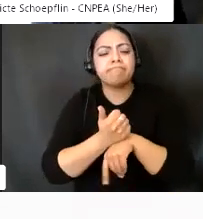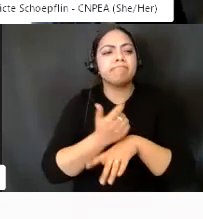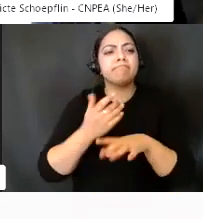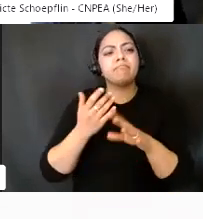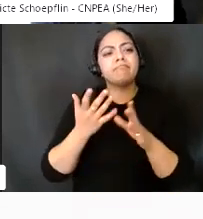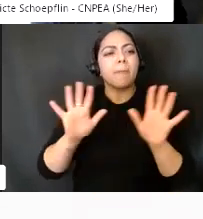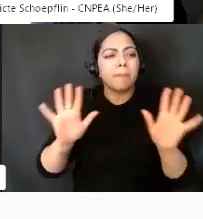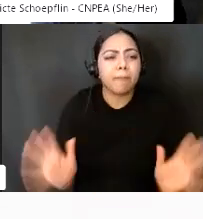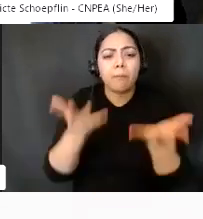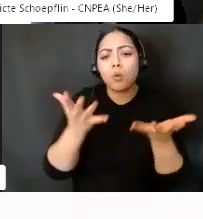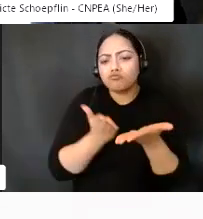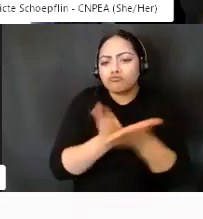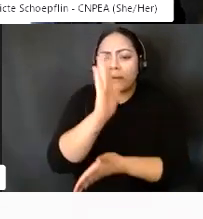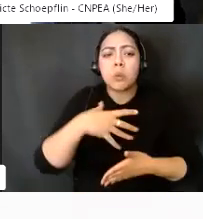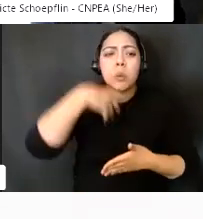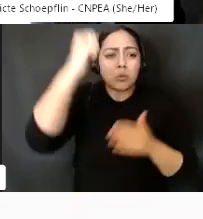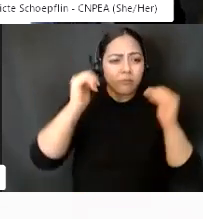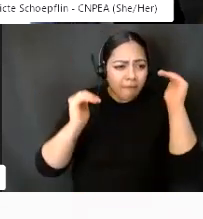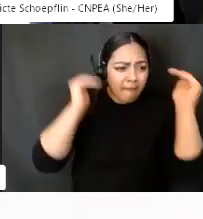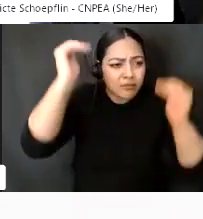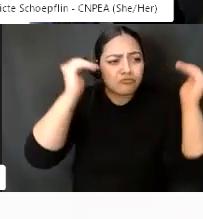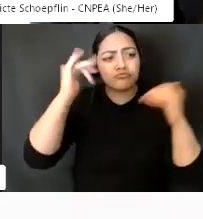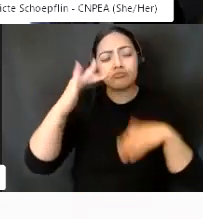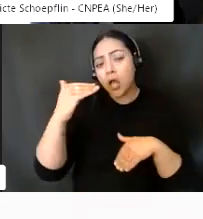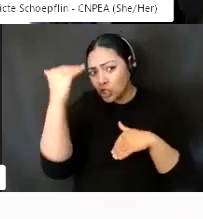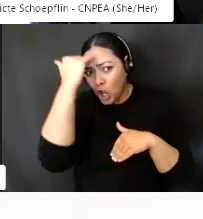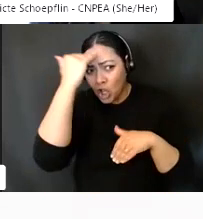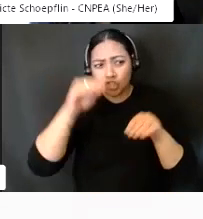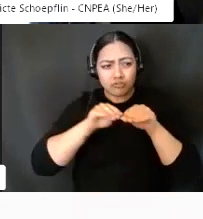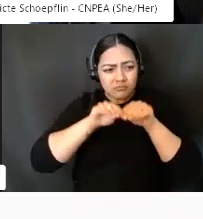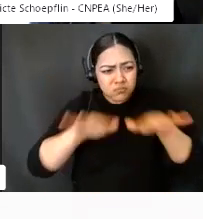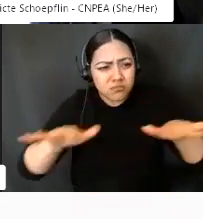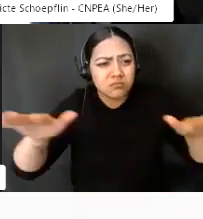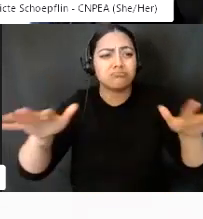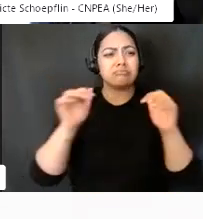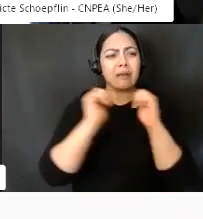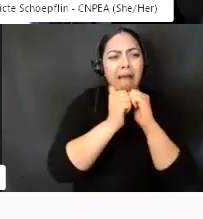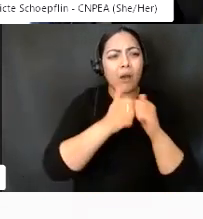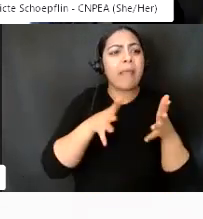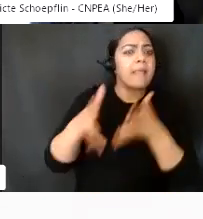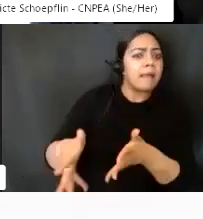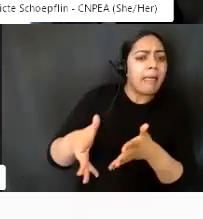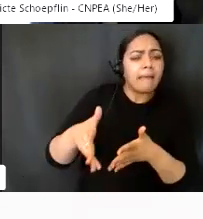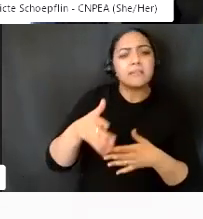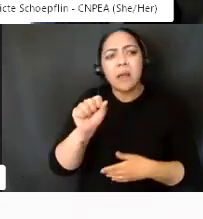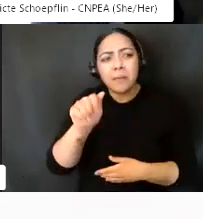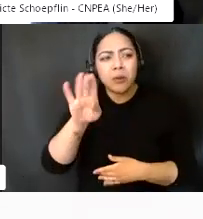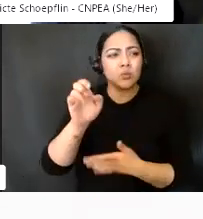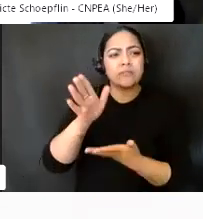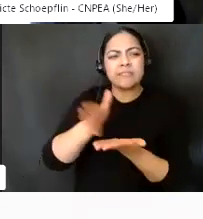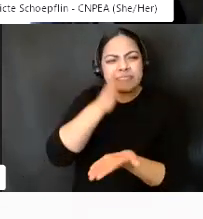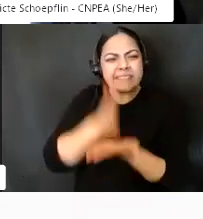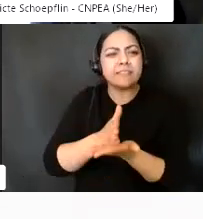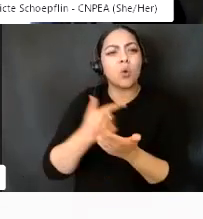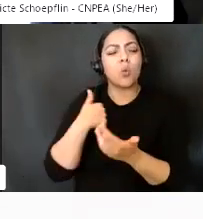promote the rights of older adults through knowledge mobilization, collaboration, policy reform, and education. And you